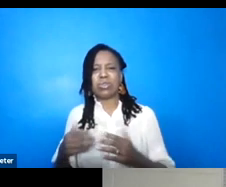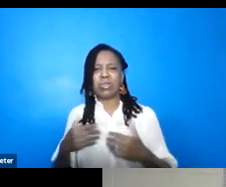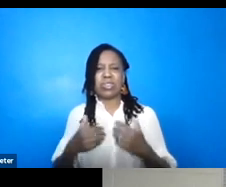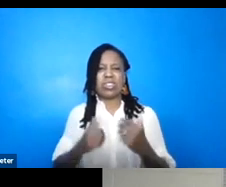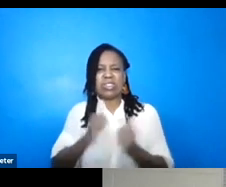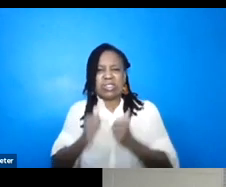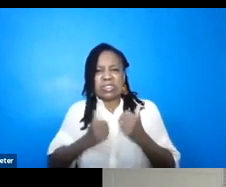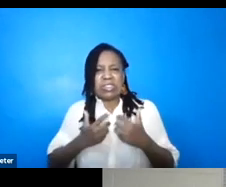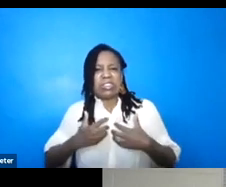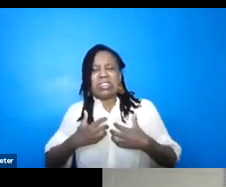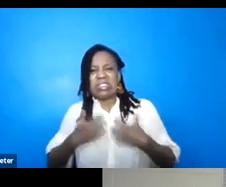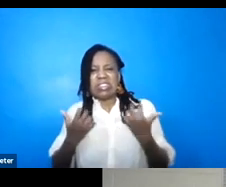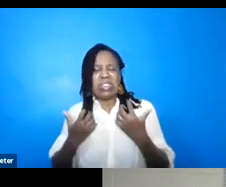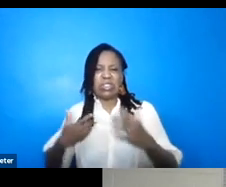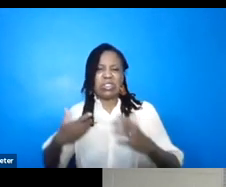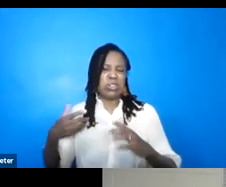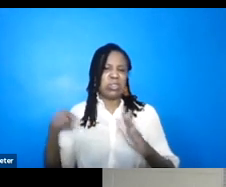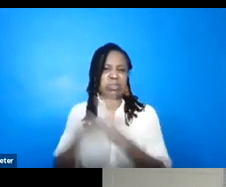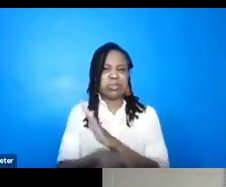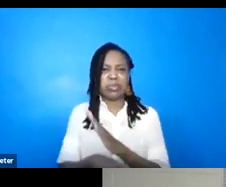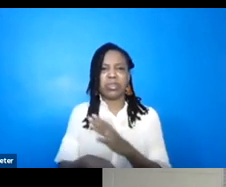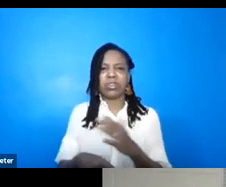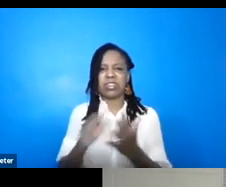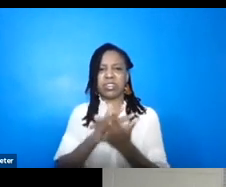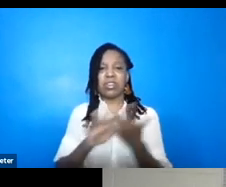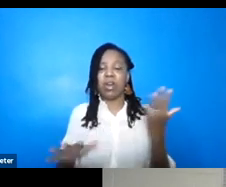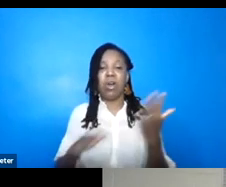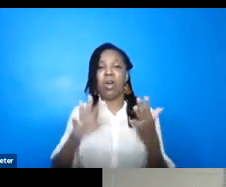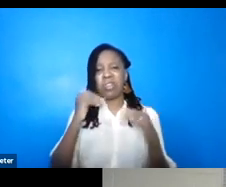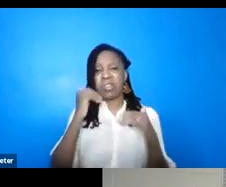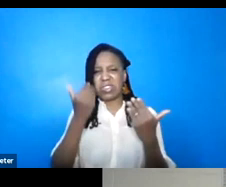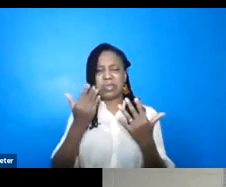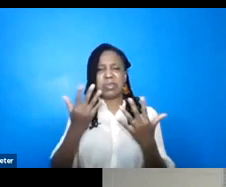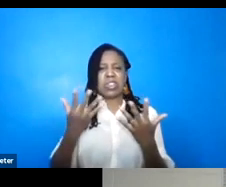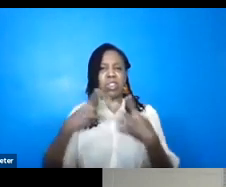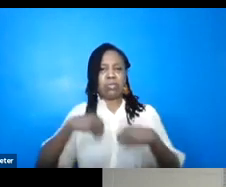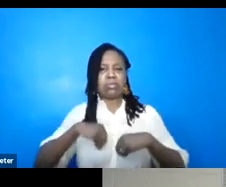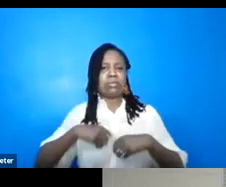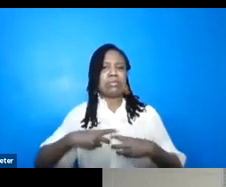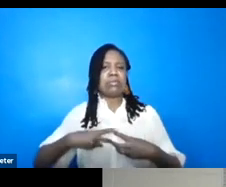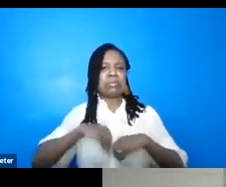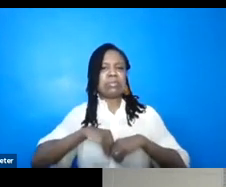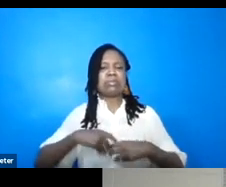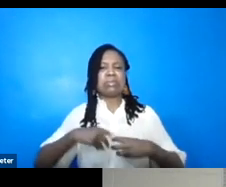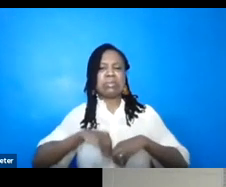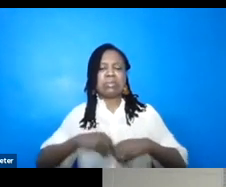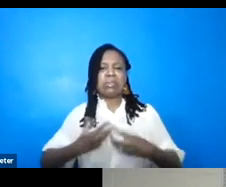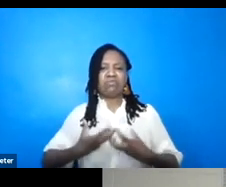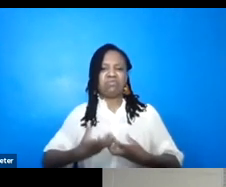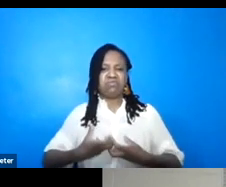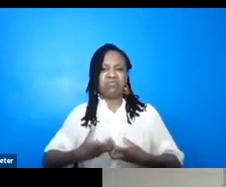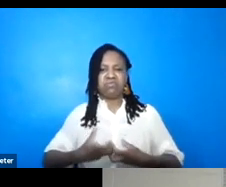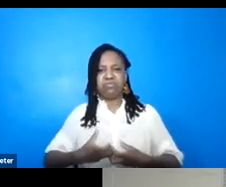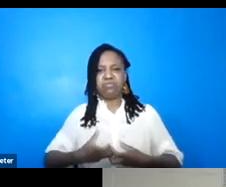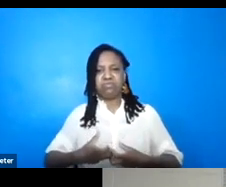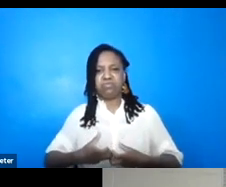to internalize that shame, and that shame turns into anger and aggression, that's an issue that I'm really